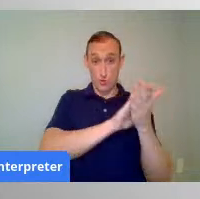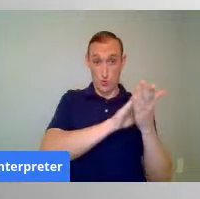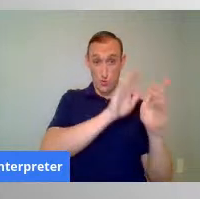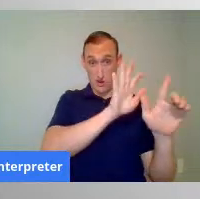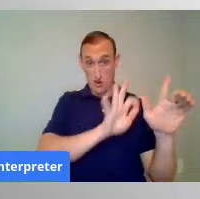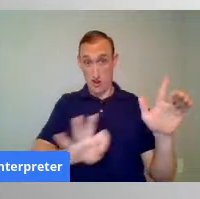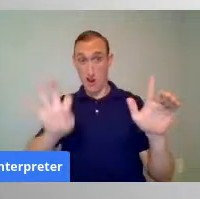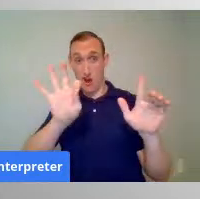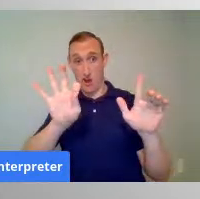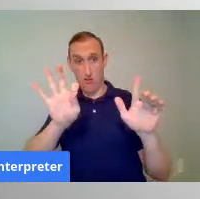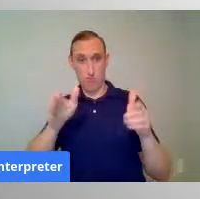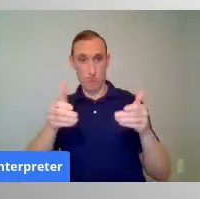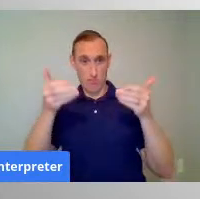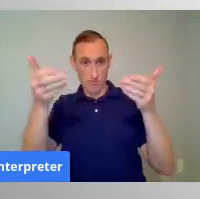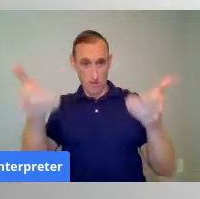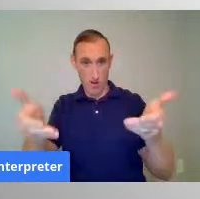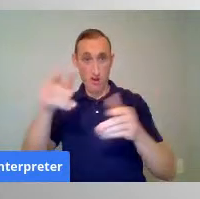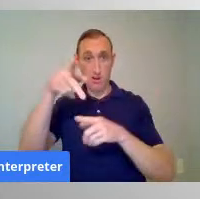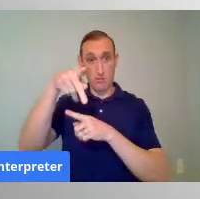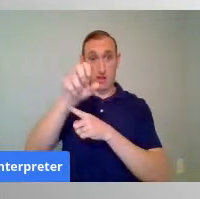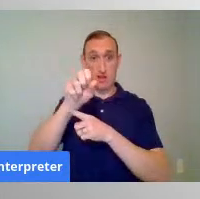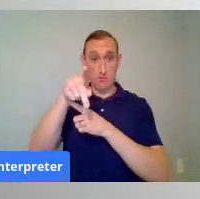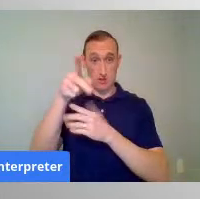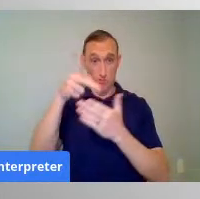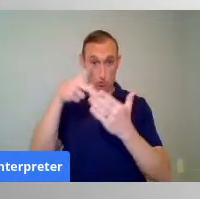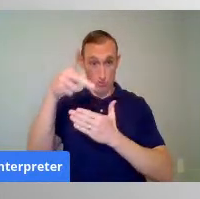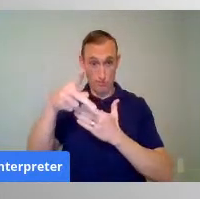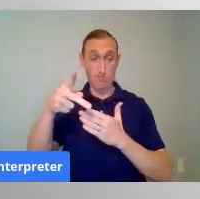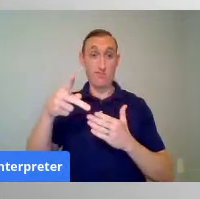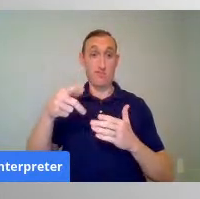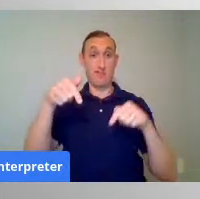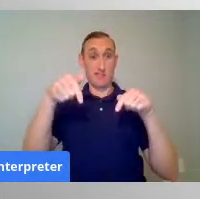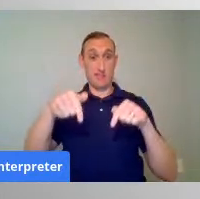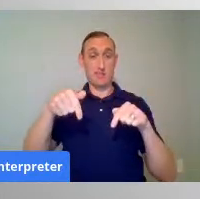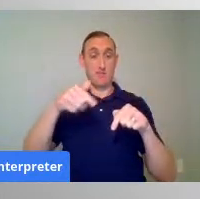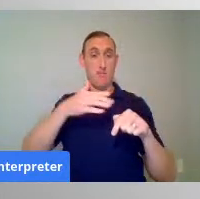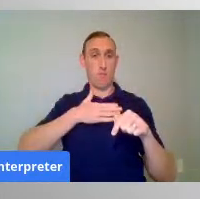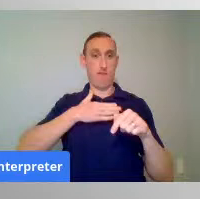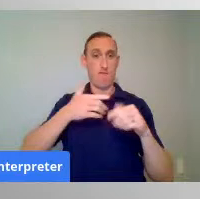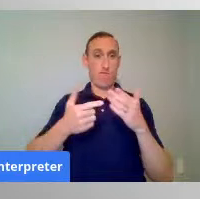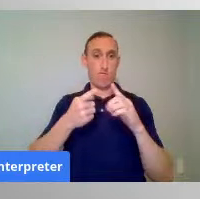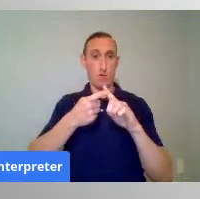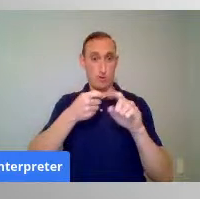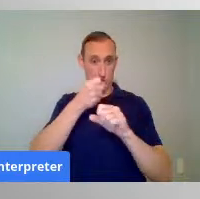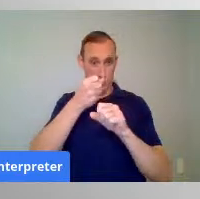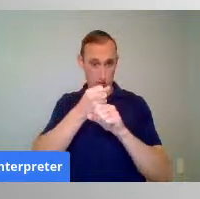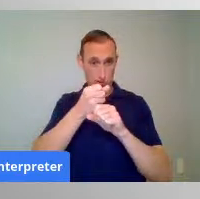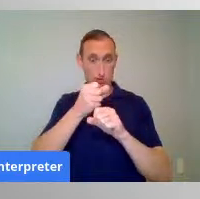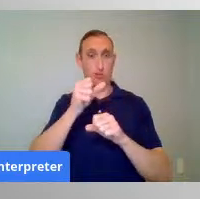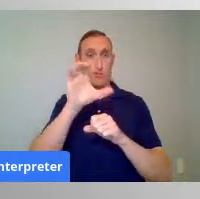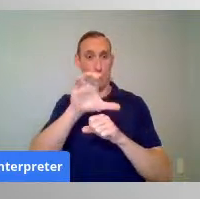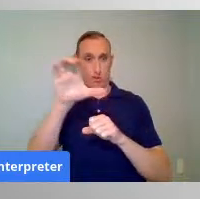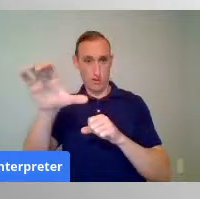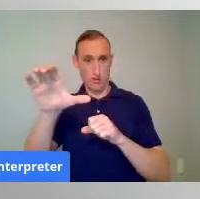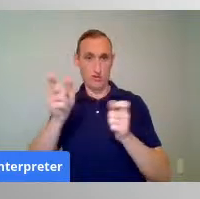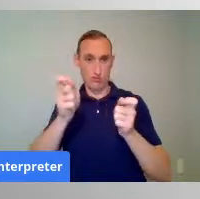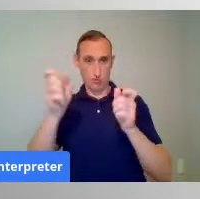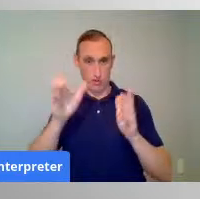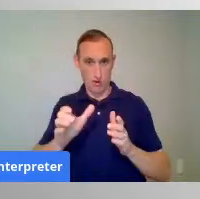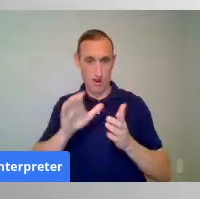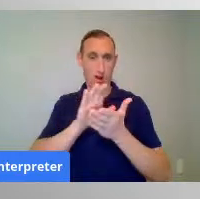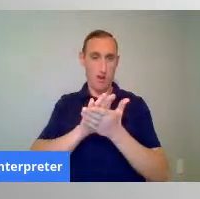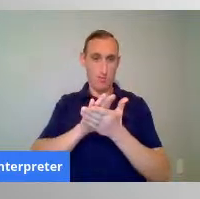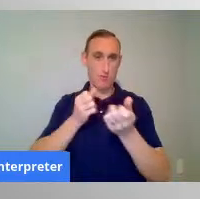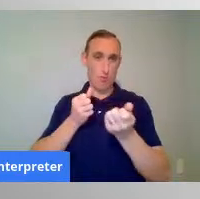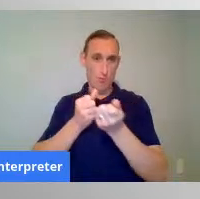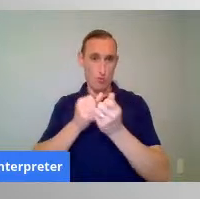PSP program. So this was my first year in Clark County as the Director of Academic Support Special Projects in